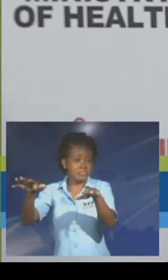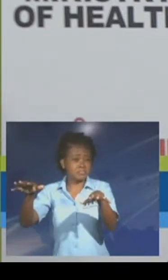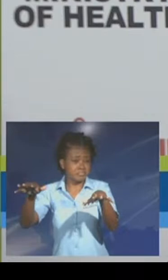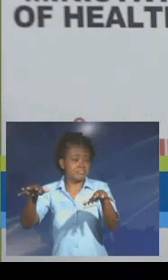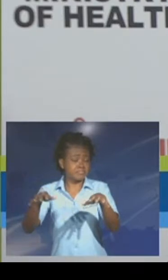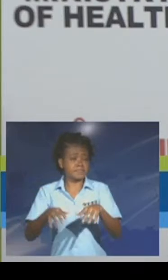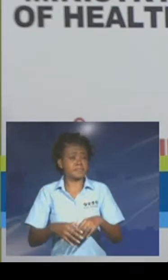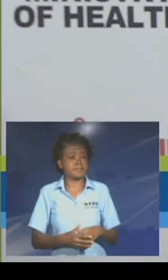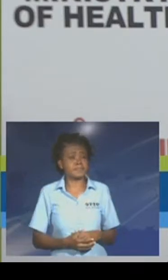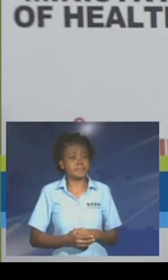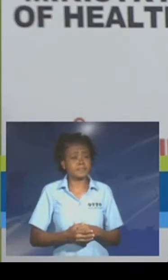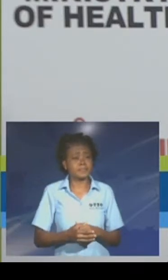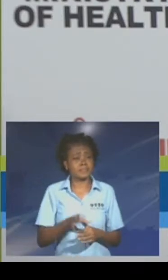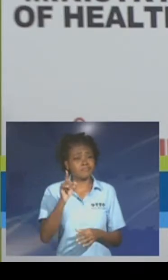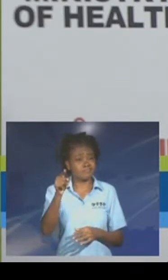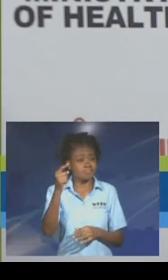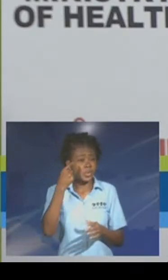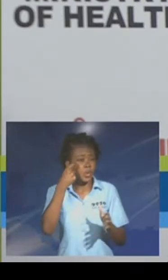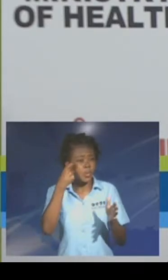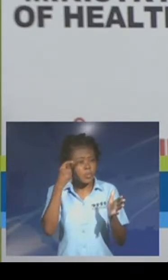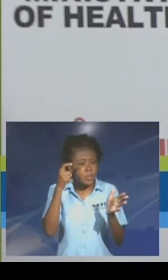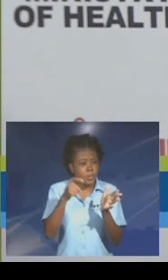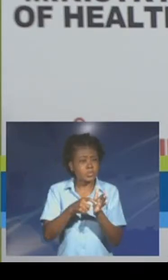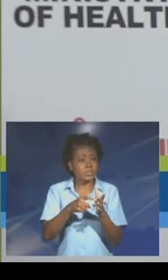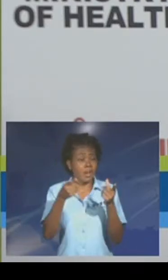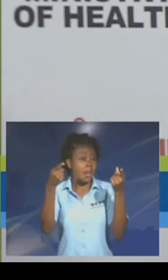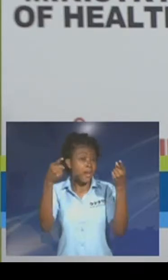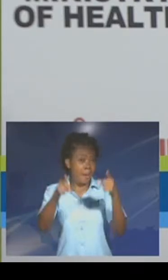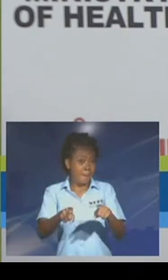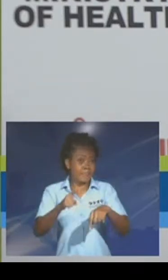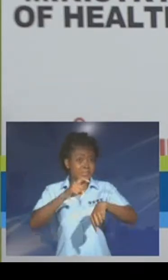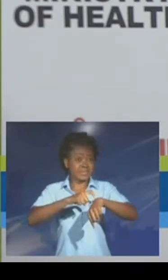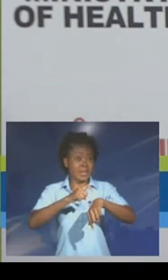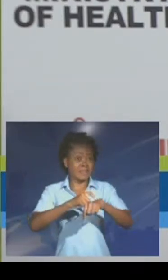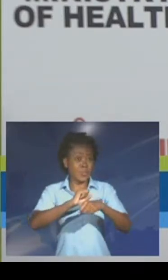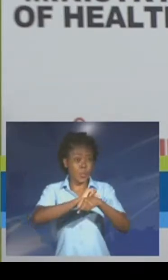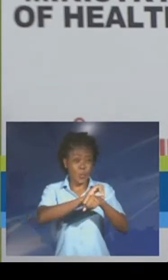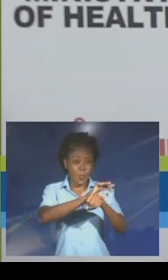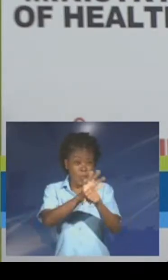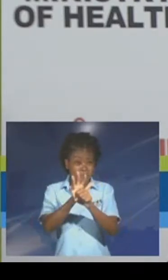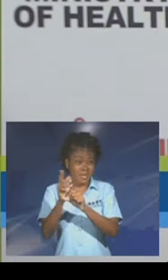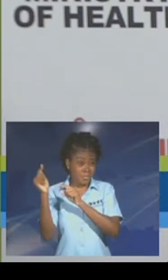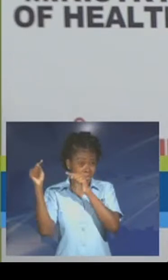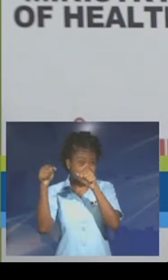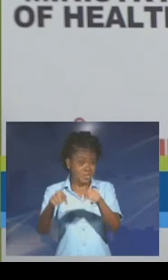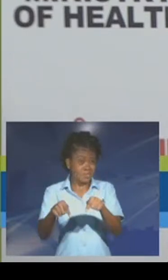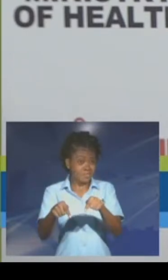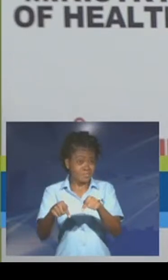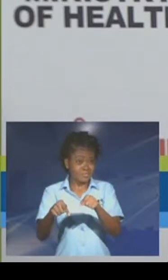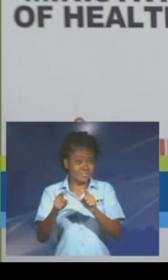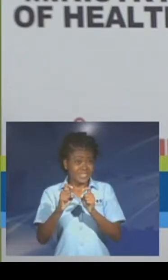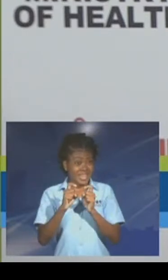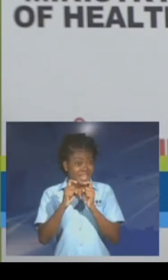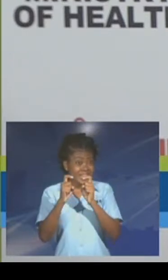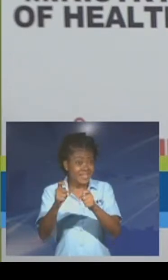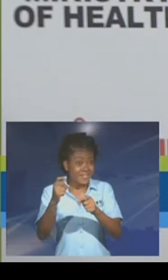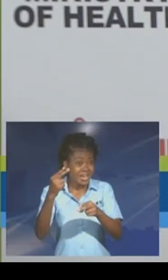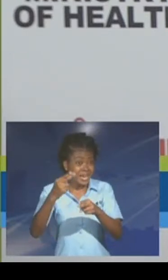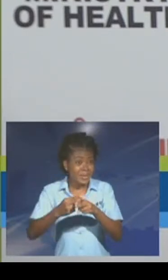when COVID first came out, it was not designated a name. It was then given